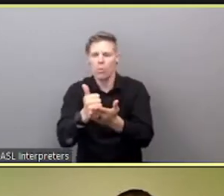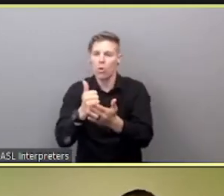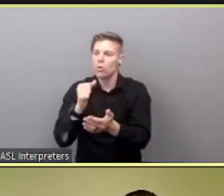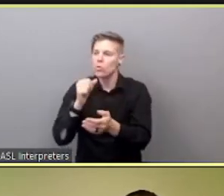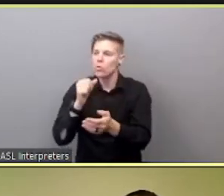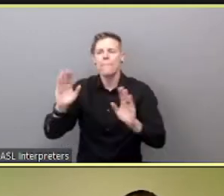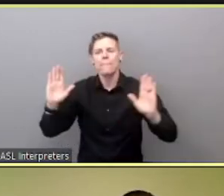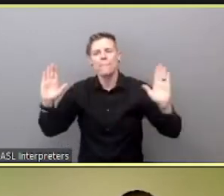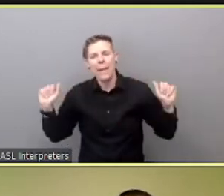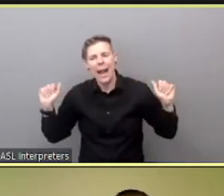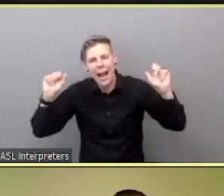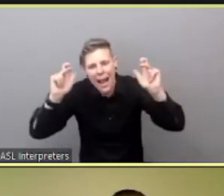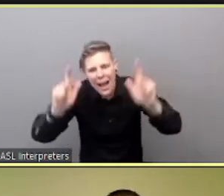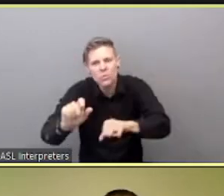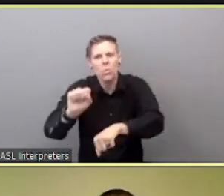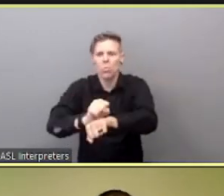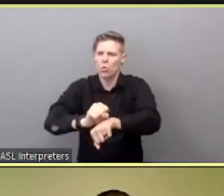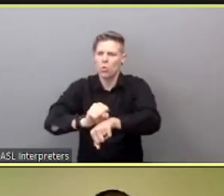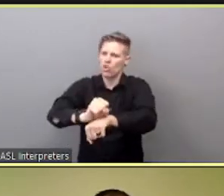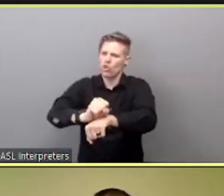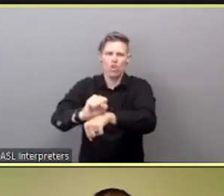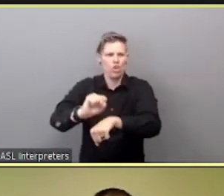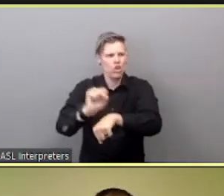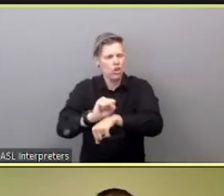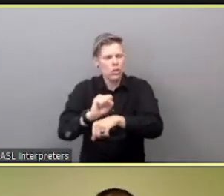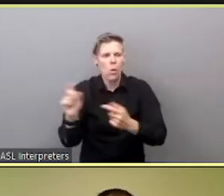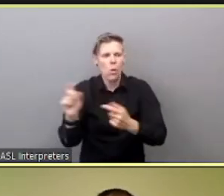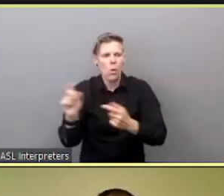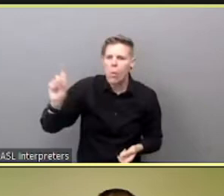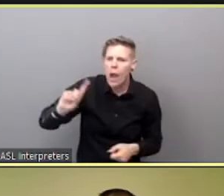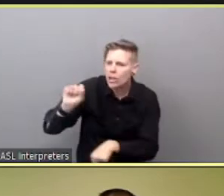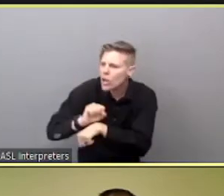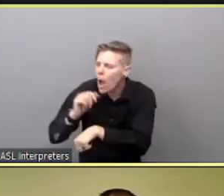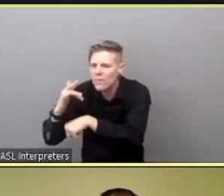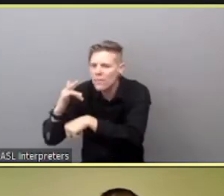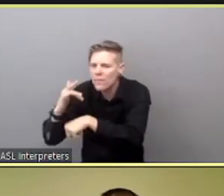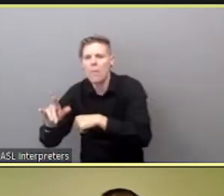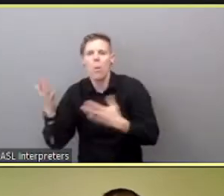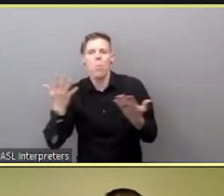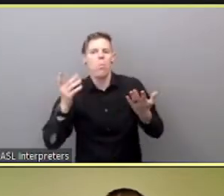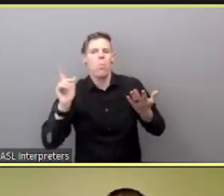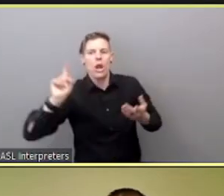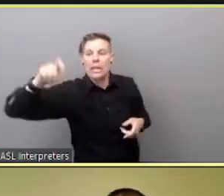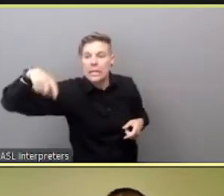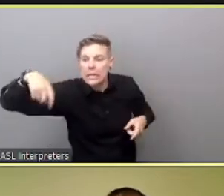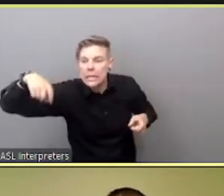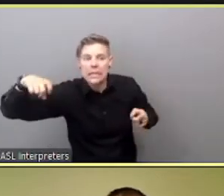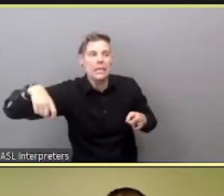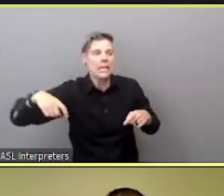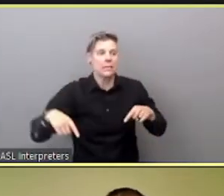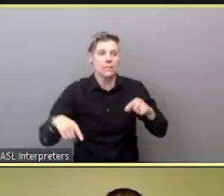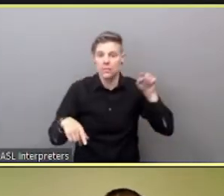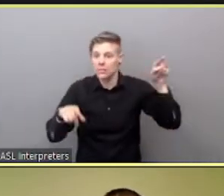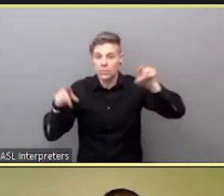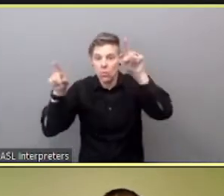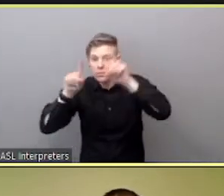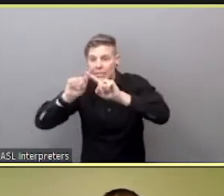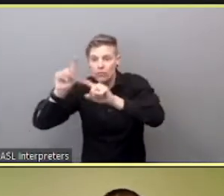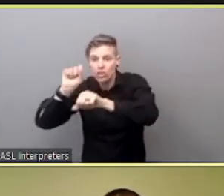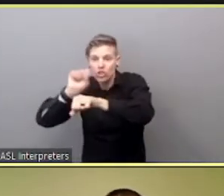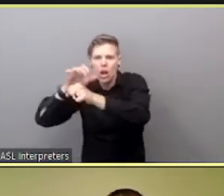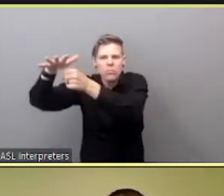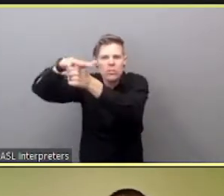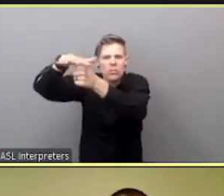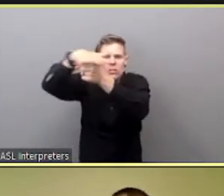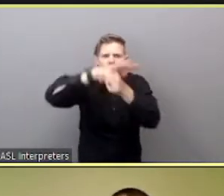are across the state, the kinds of skills and education and training necessary to do this work, and then of